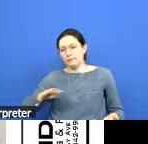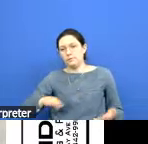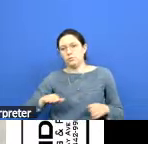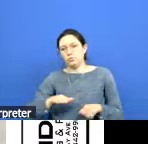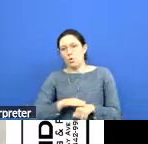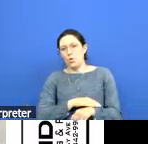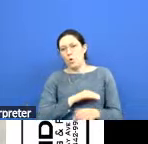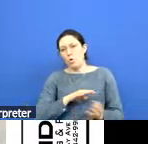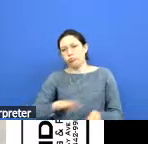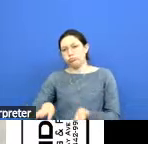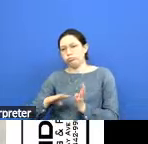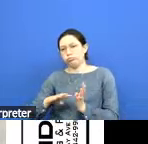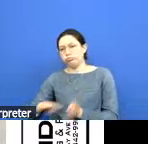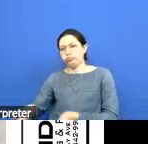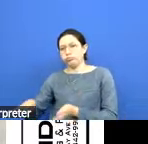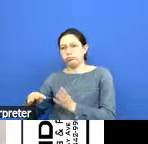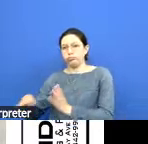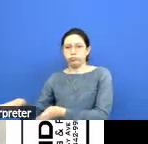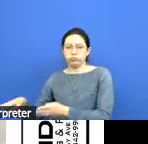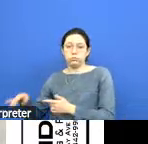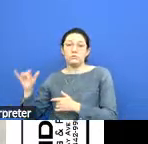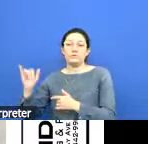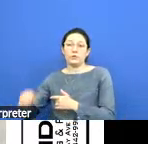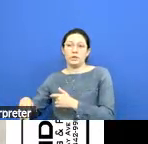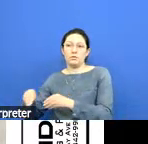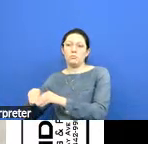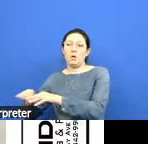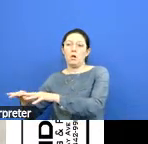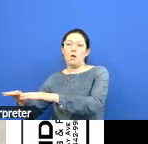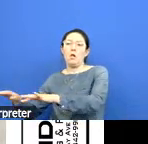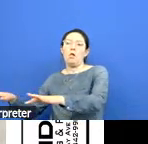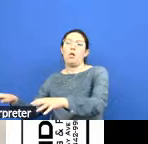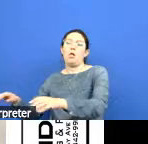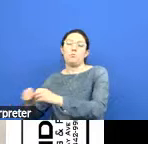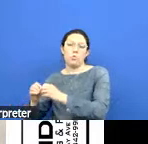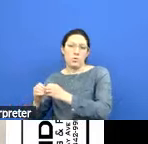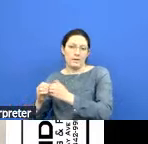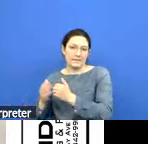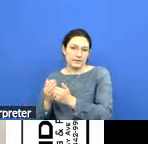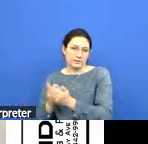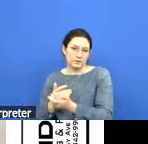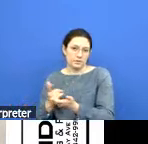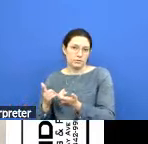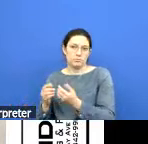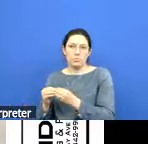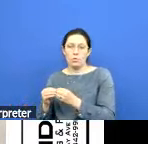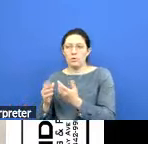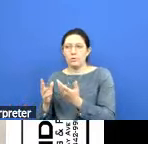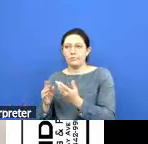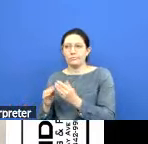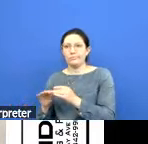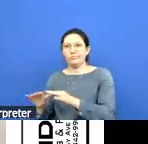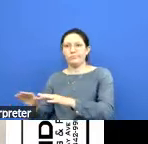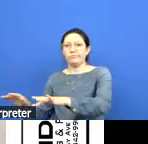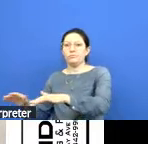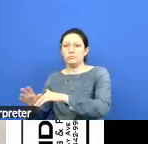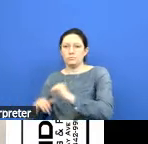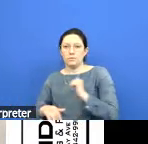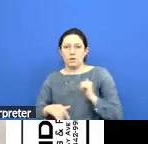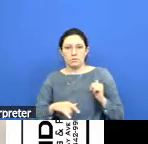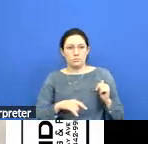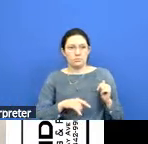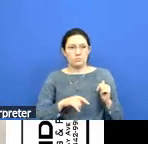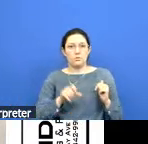at a slower rate, because that then provides more ample opportunity for the water coming out of other